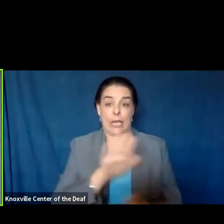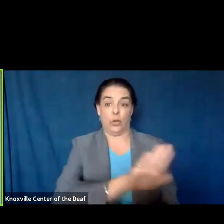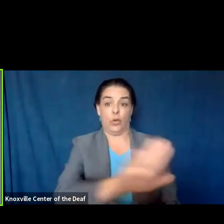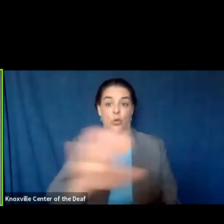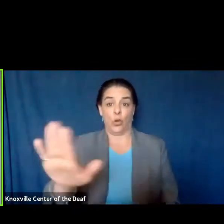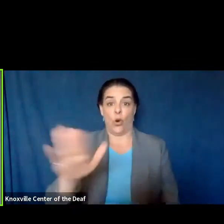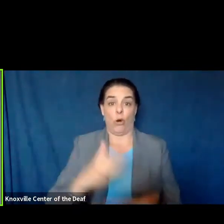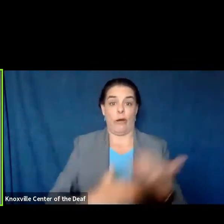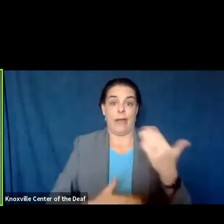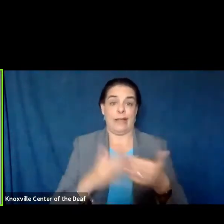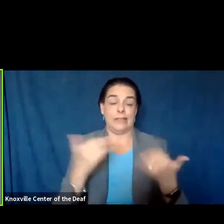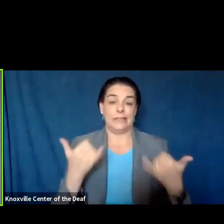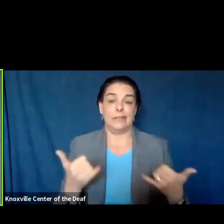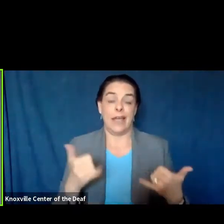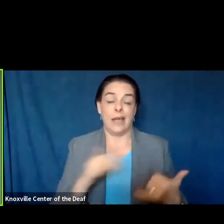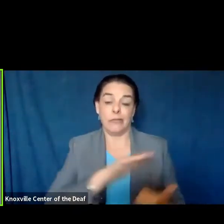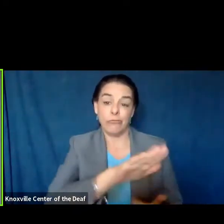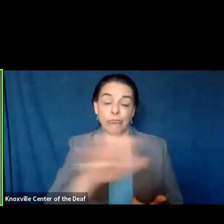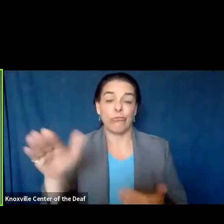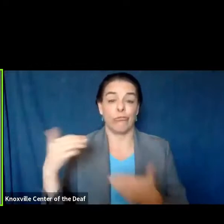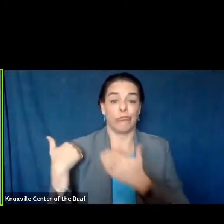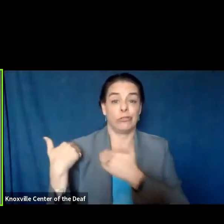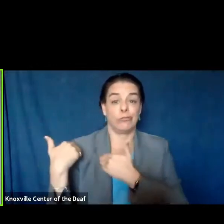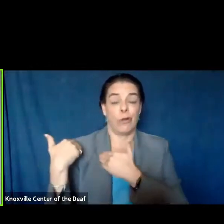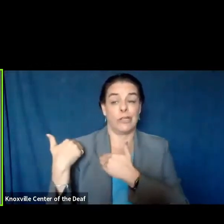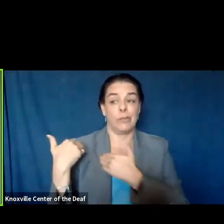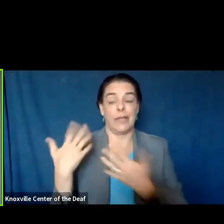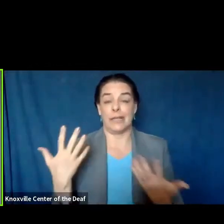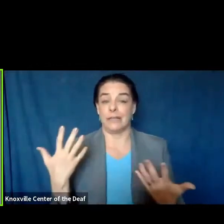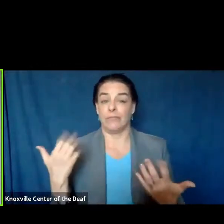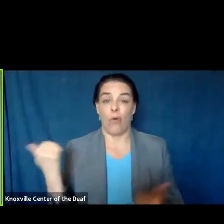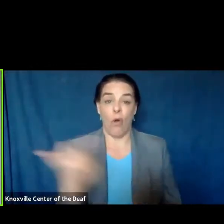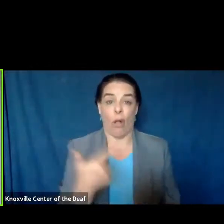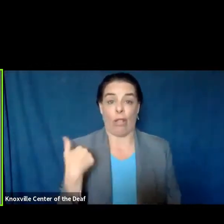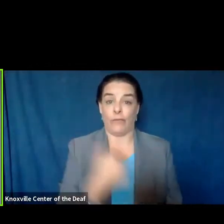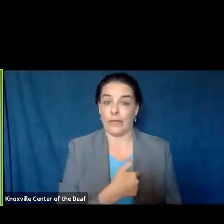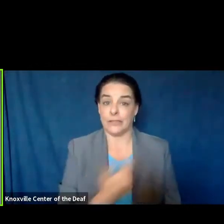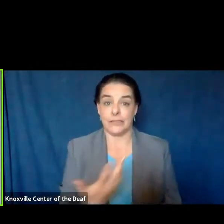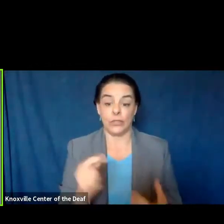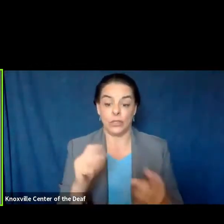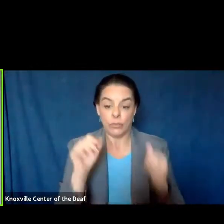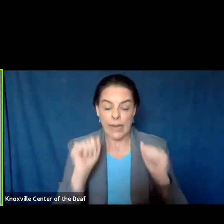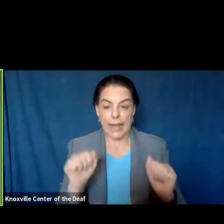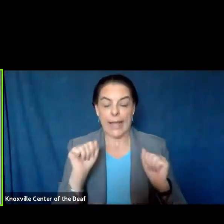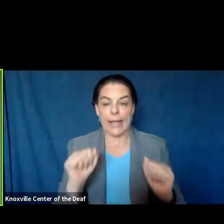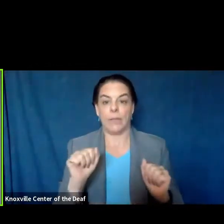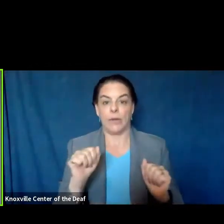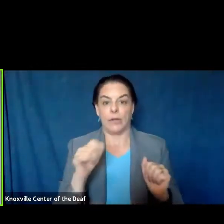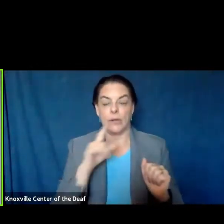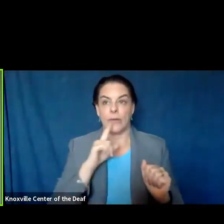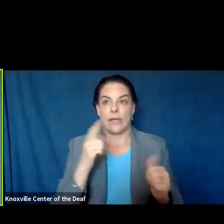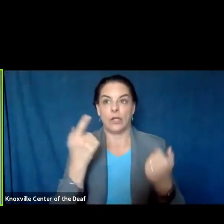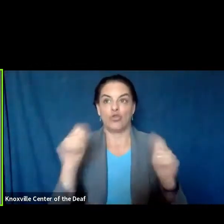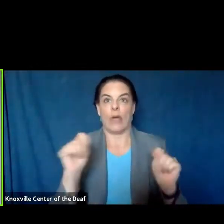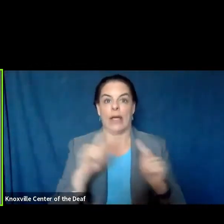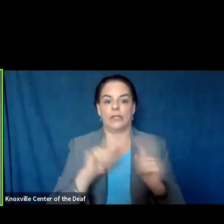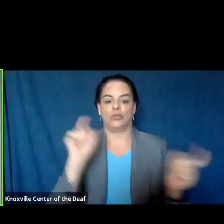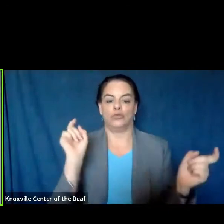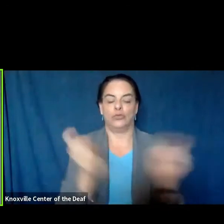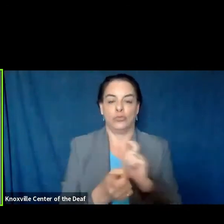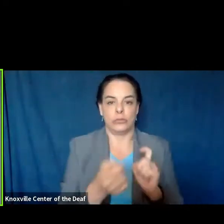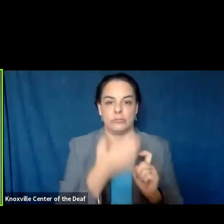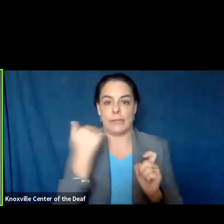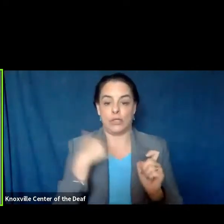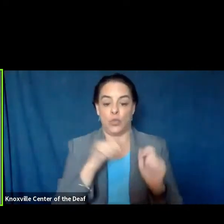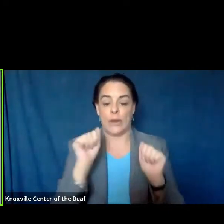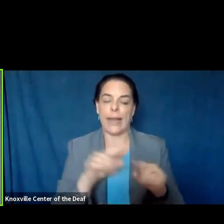this point. It's in every one of our hands to be able to start to try to turn the tide as best we can, and it's going to